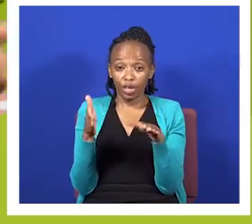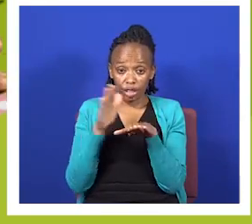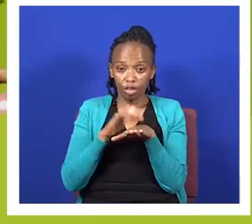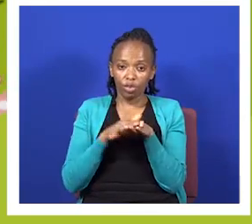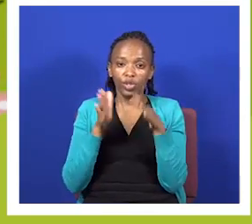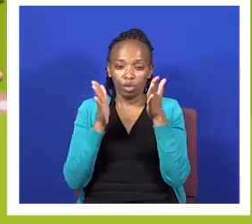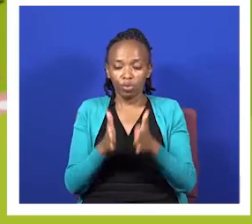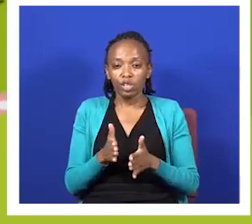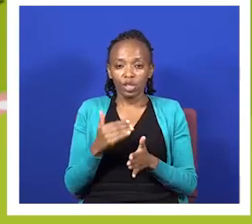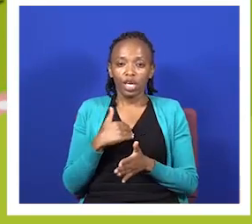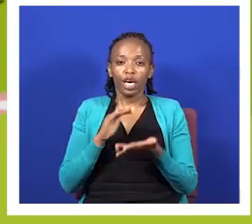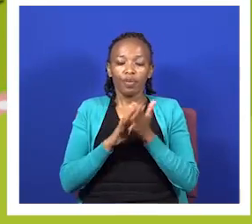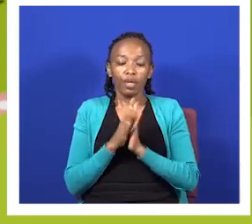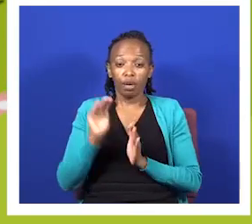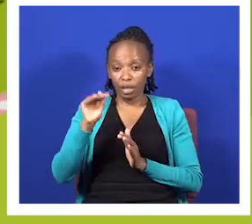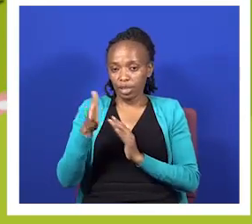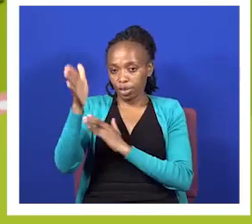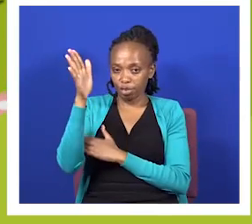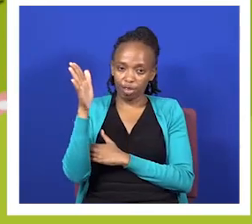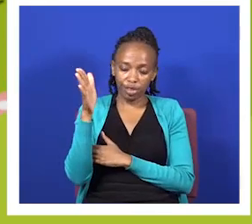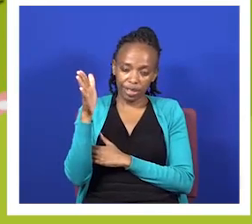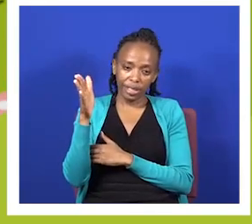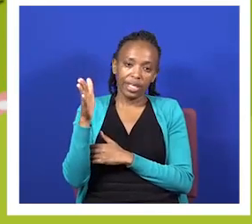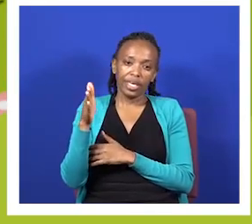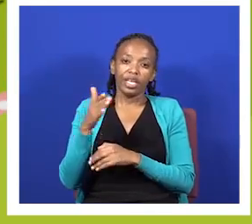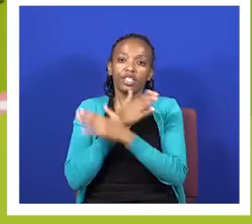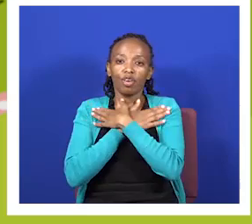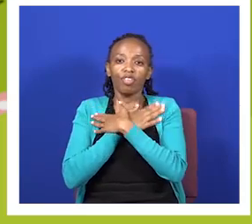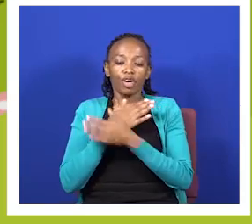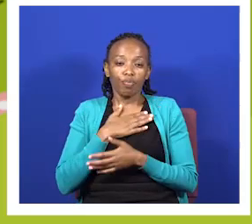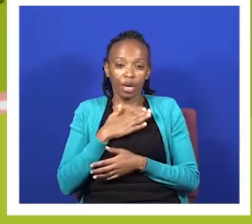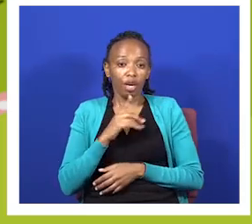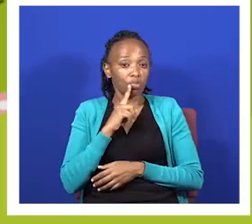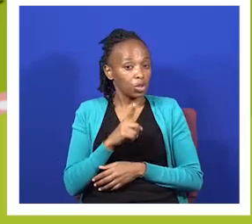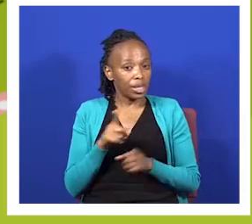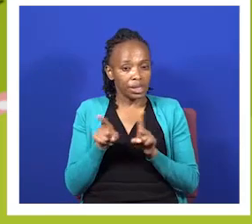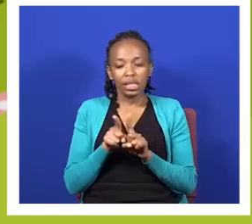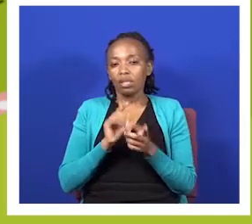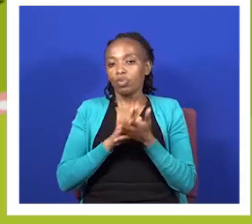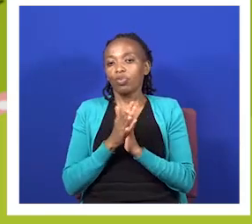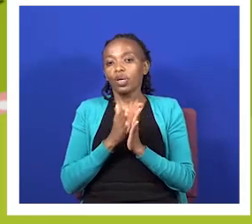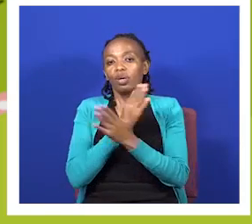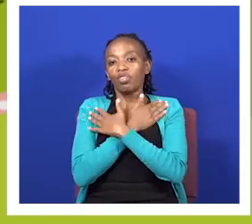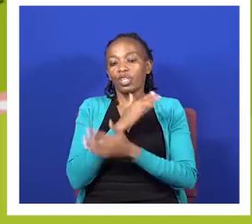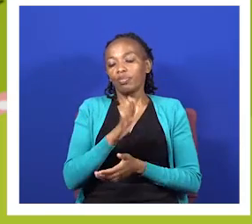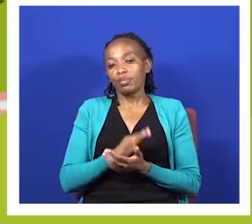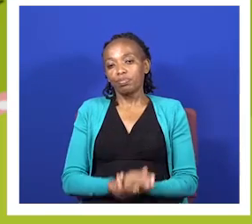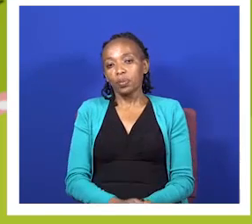a good person. He has become a child of God, and he's my friend, and I'm sure he's going to be your